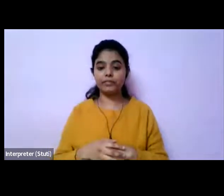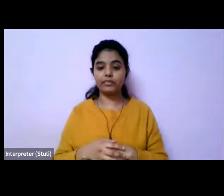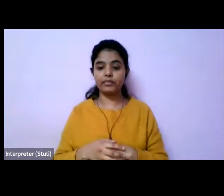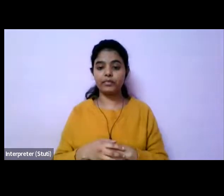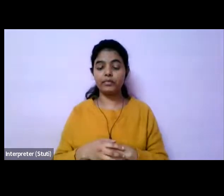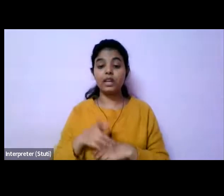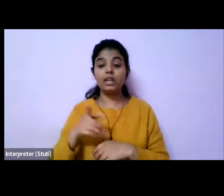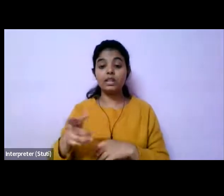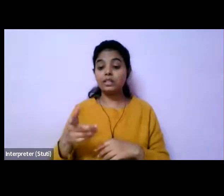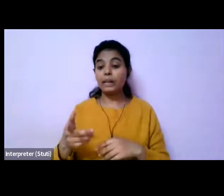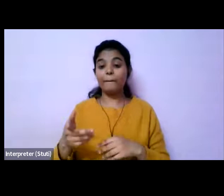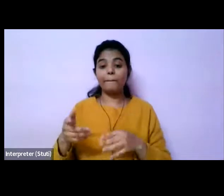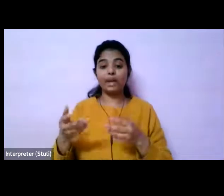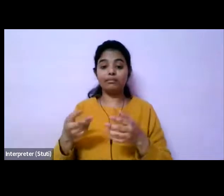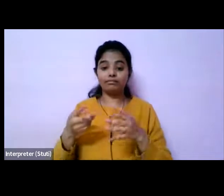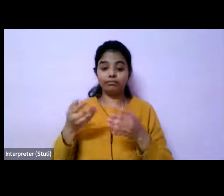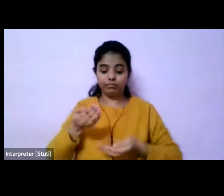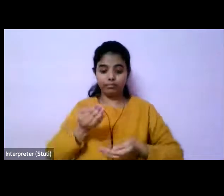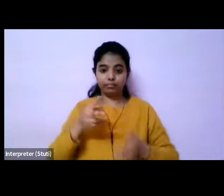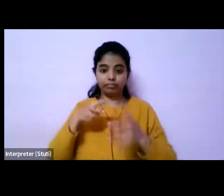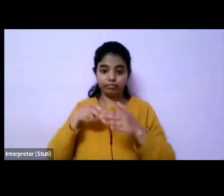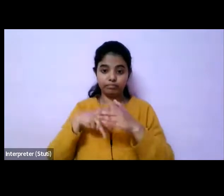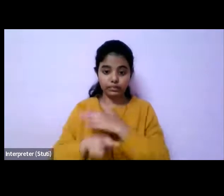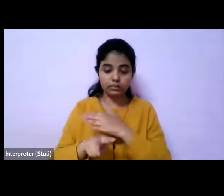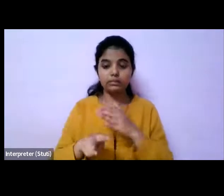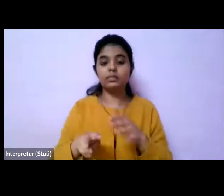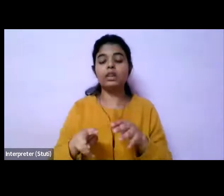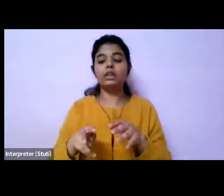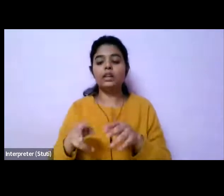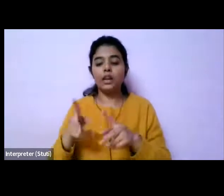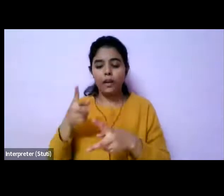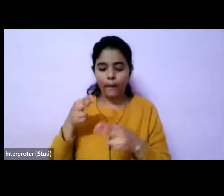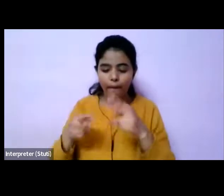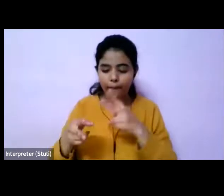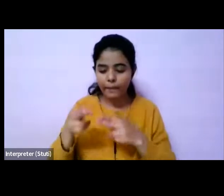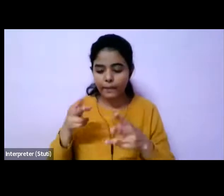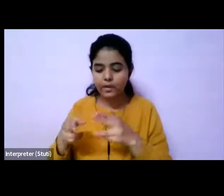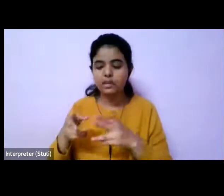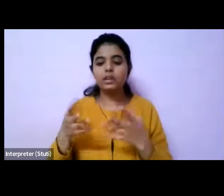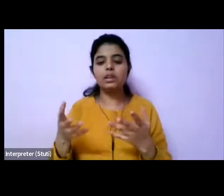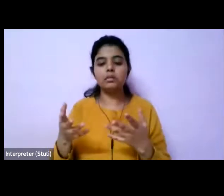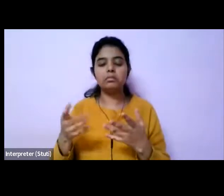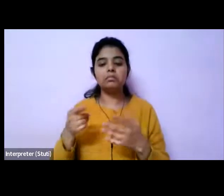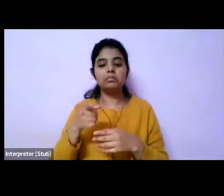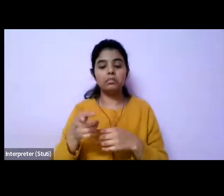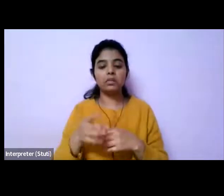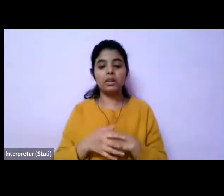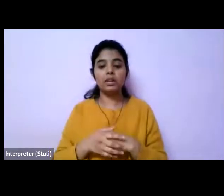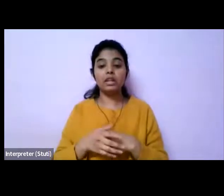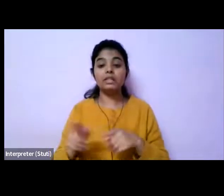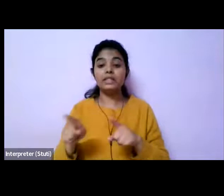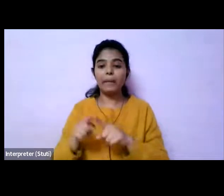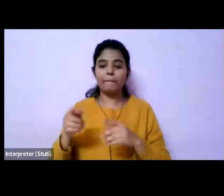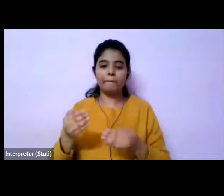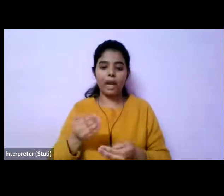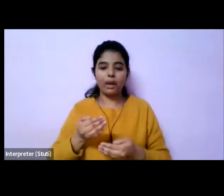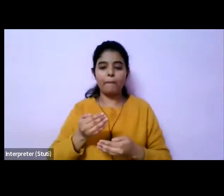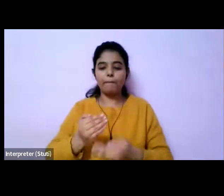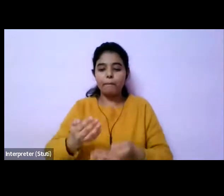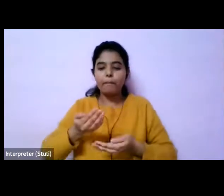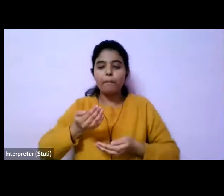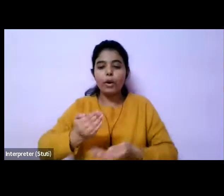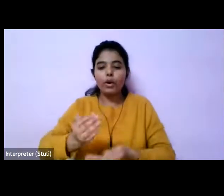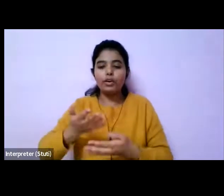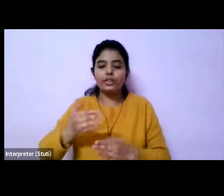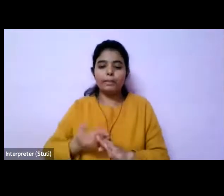of biological separation will fabricate the space for the parental unity for the prenatal unity, for the